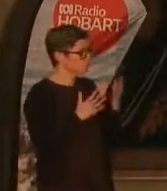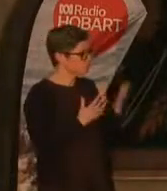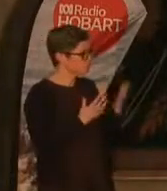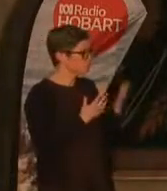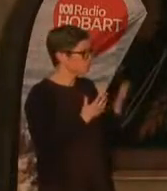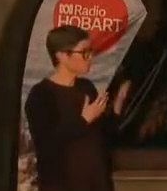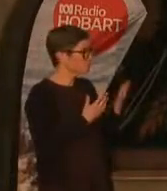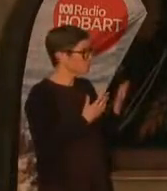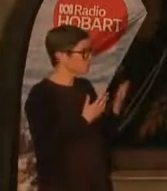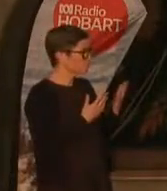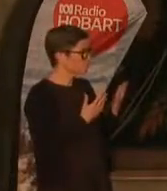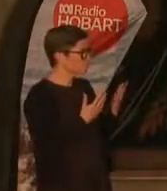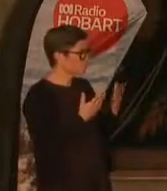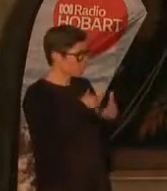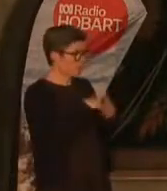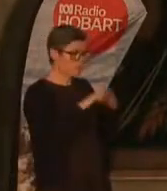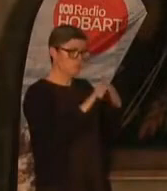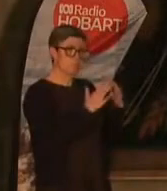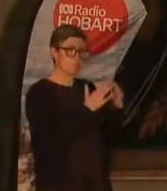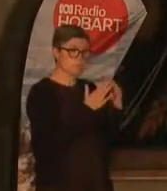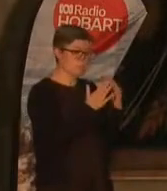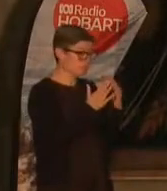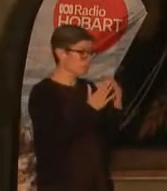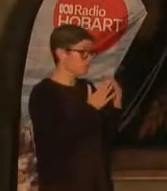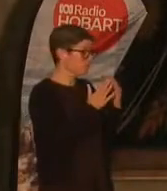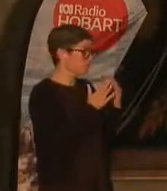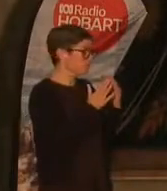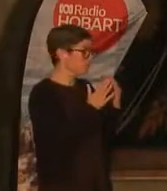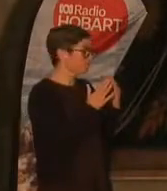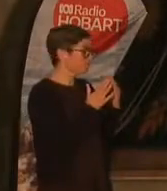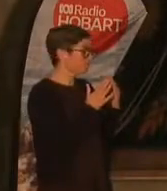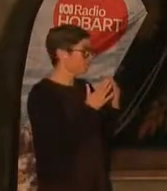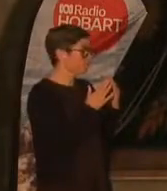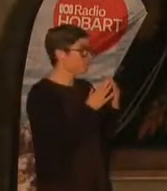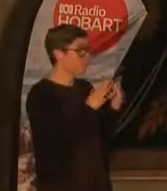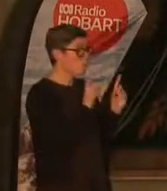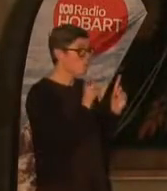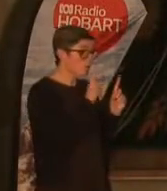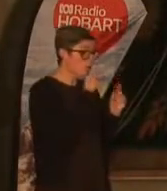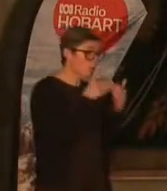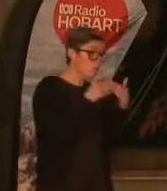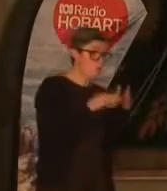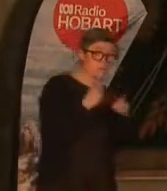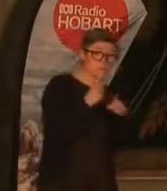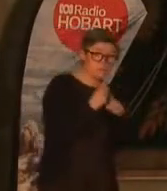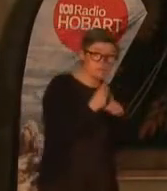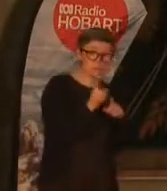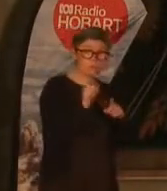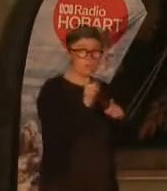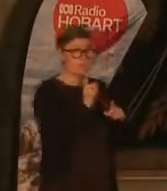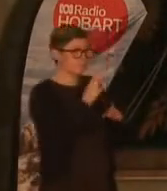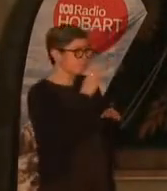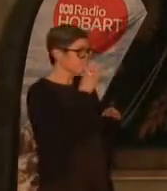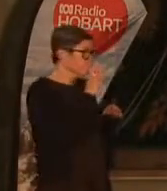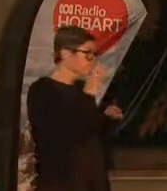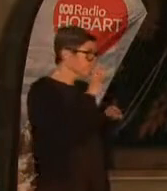words, within our community is what is what we can share, what we can't